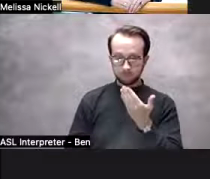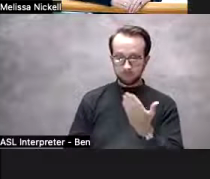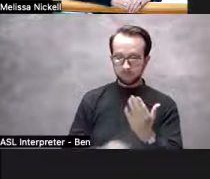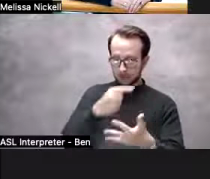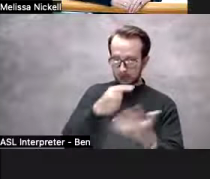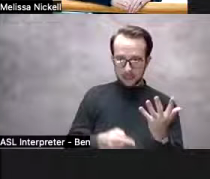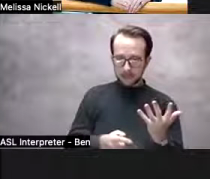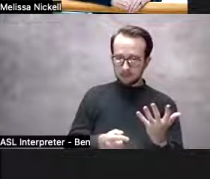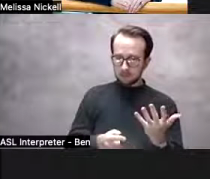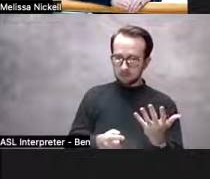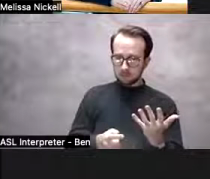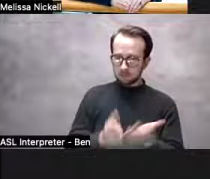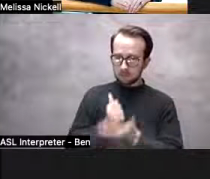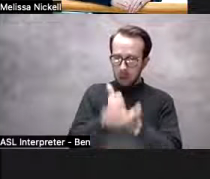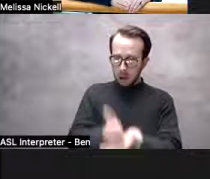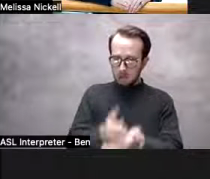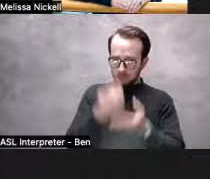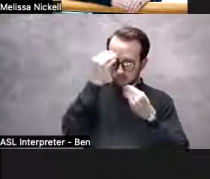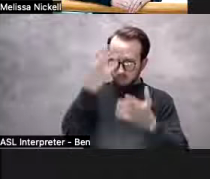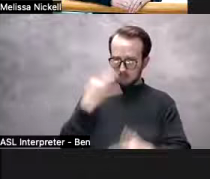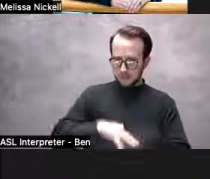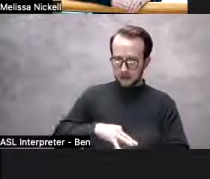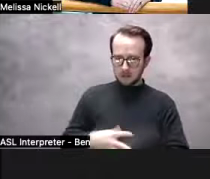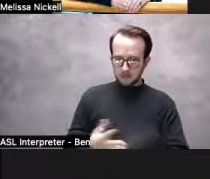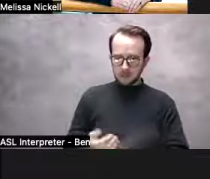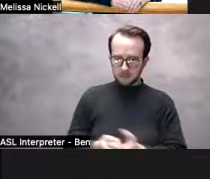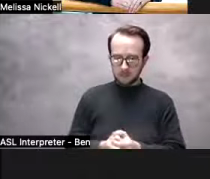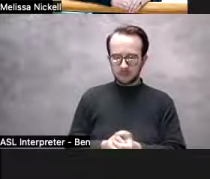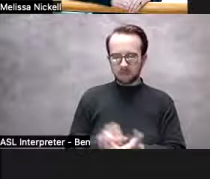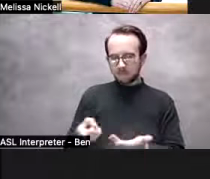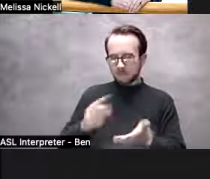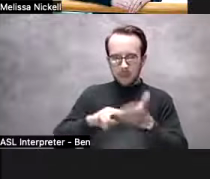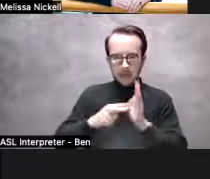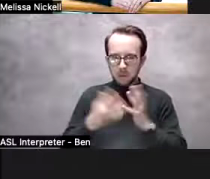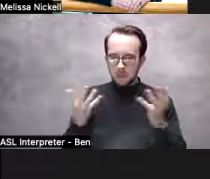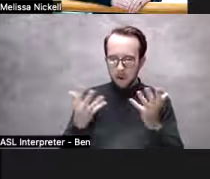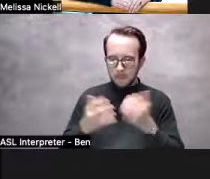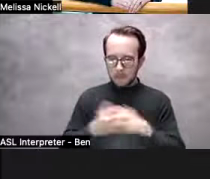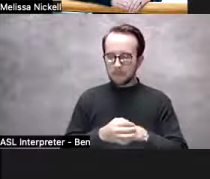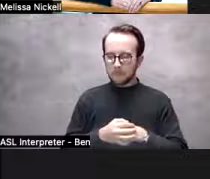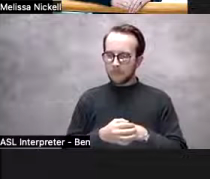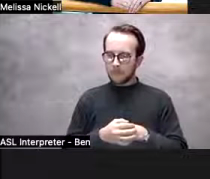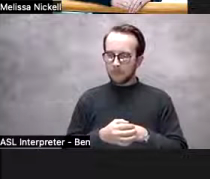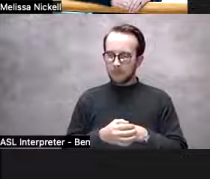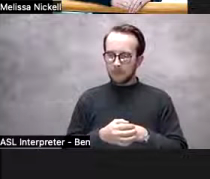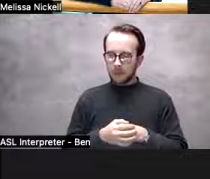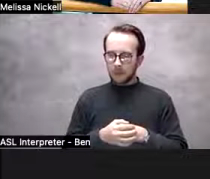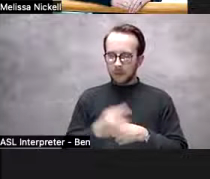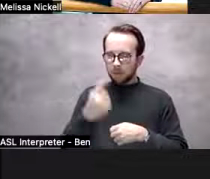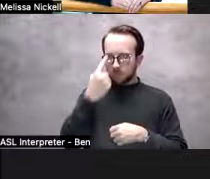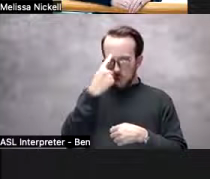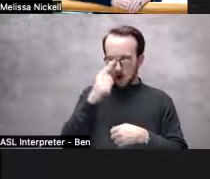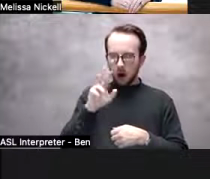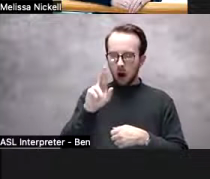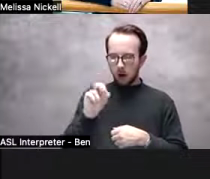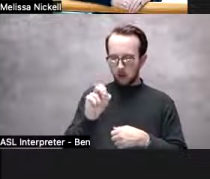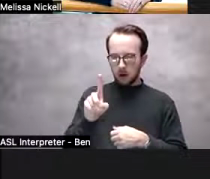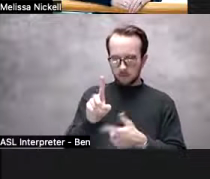helpful information. Basically what this says is that, as I said, for R01s,